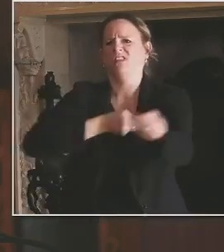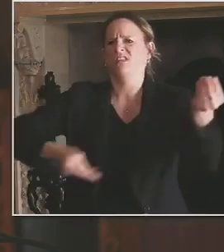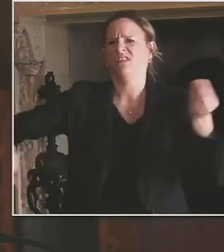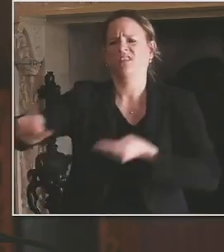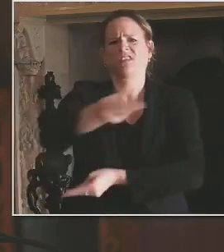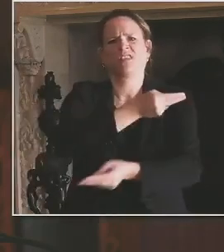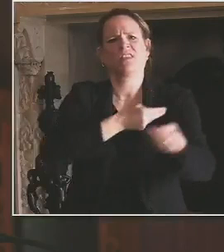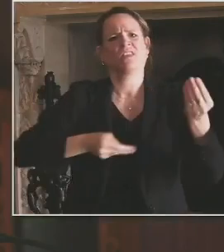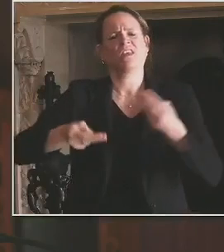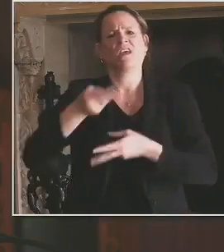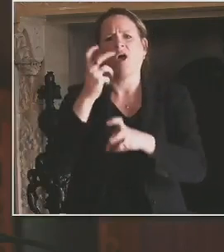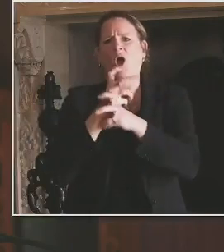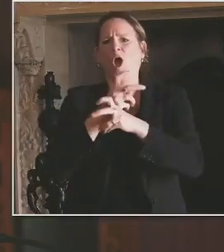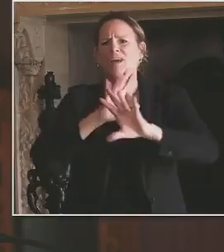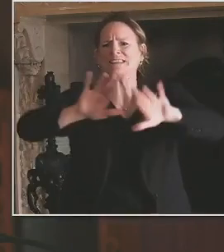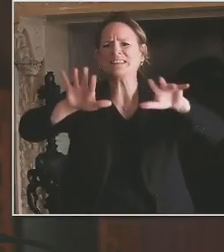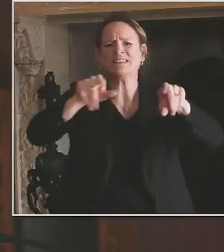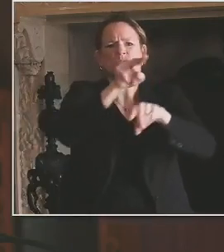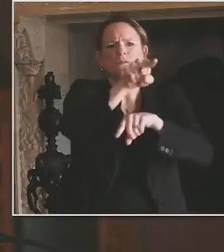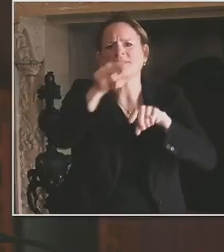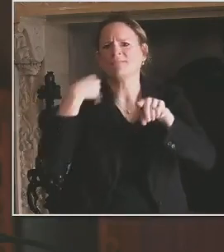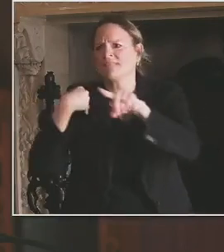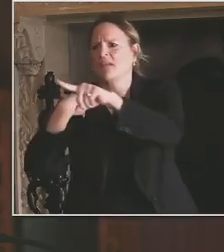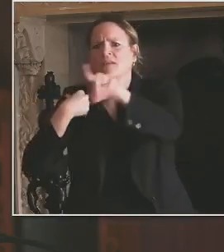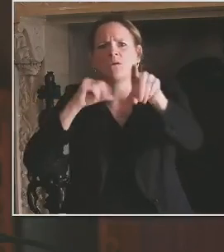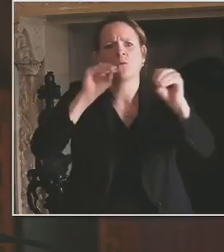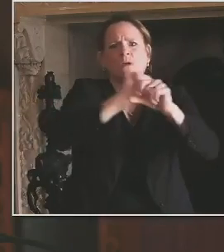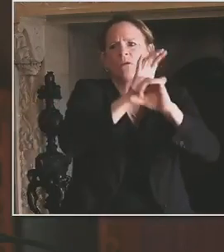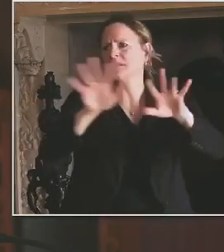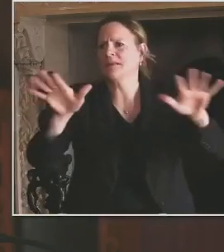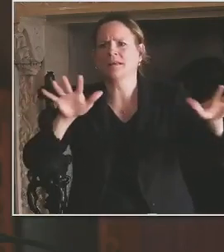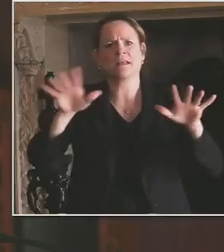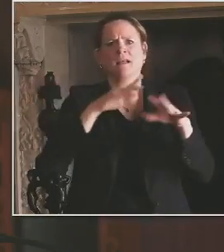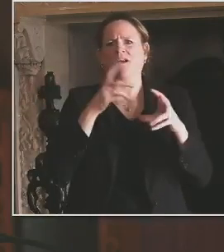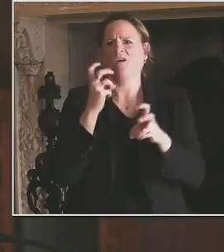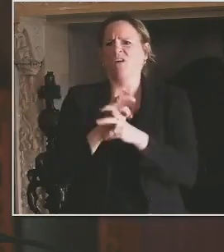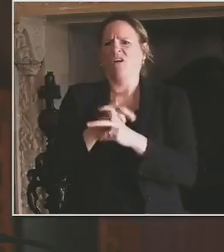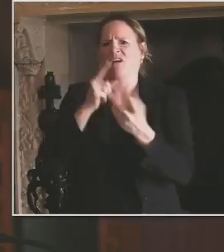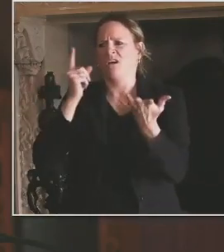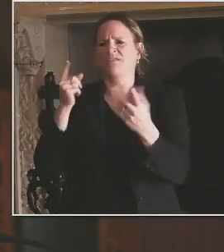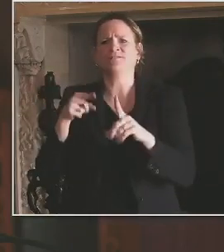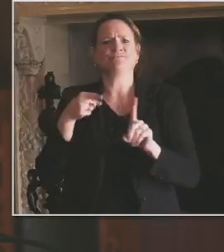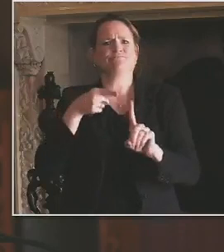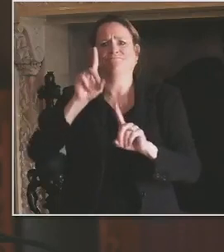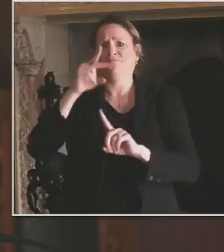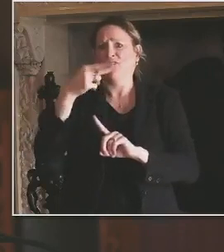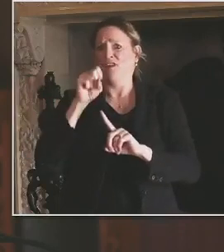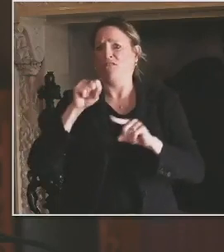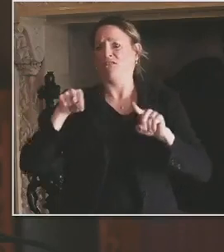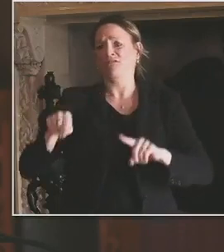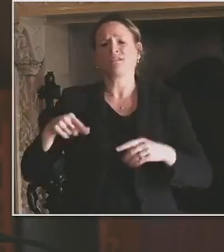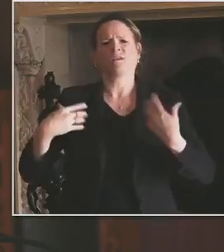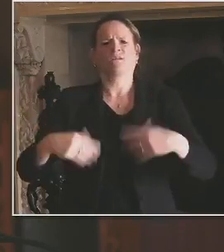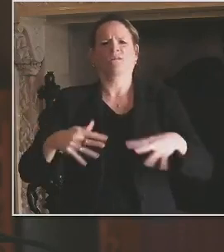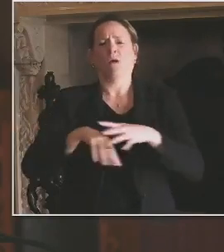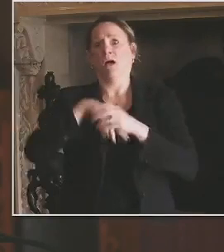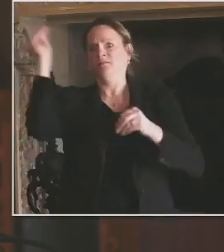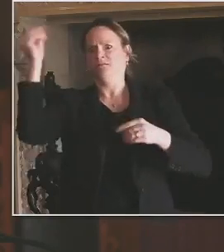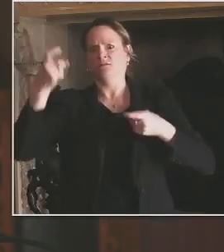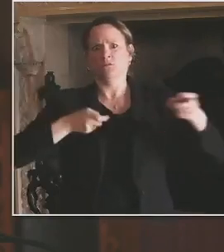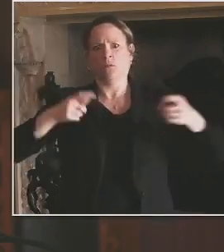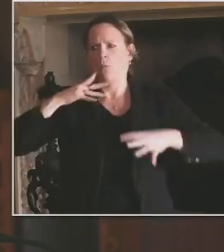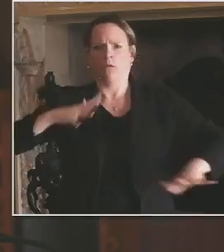It makes it much more difficult for local public health departments to stop the spread. It means that you are at risk, but together we can choose